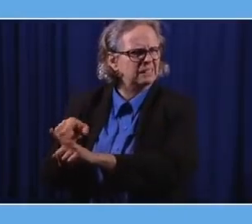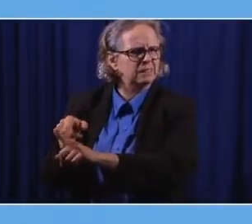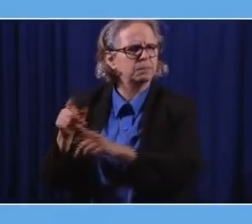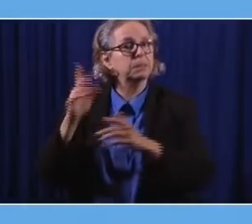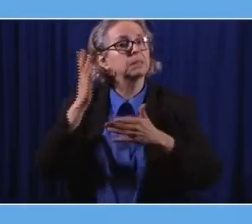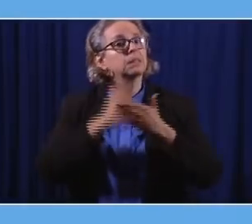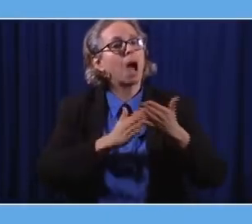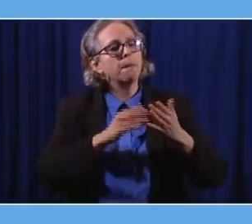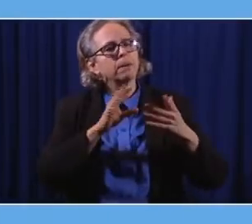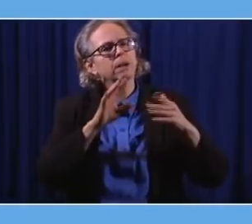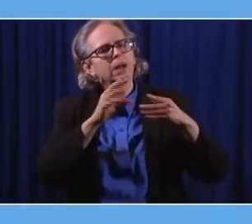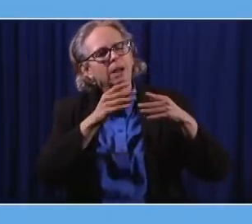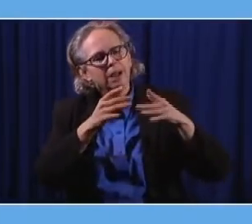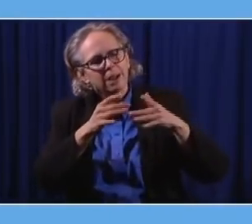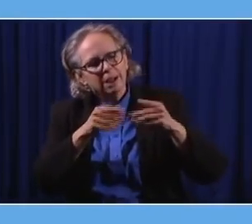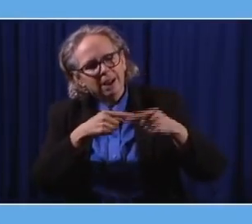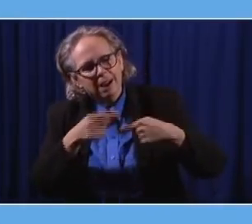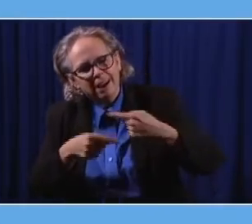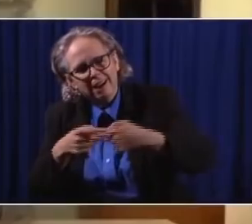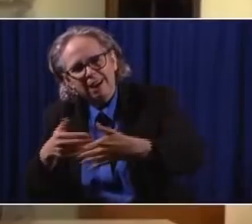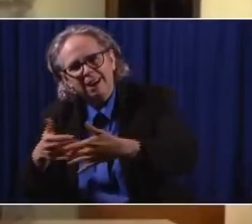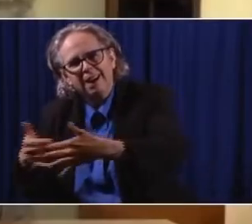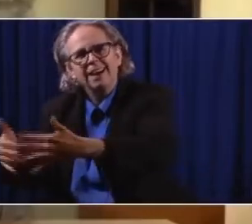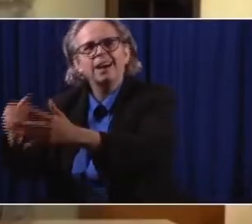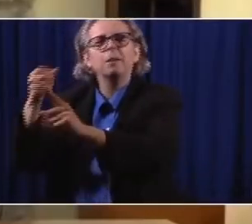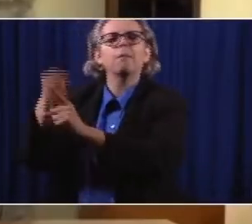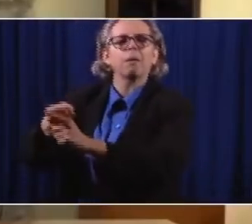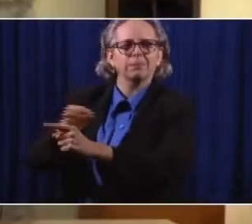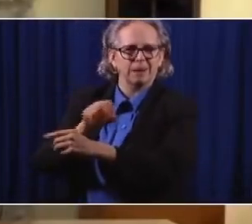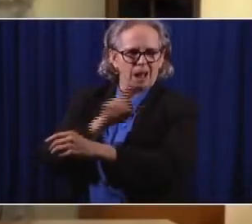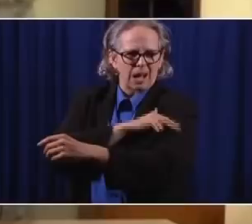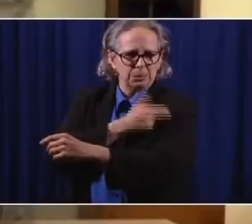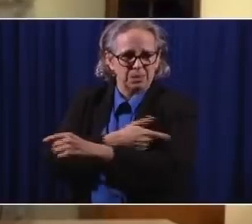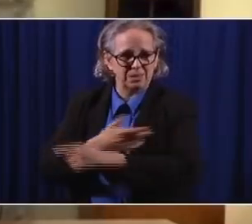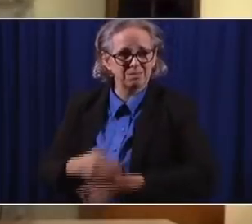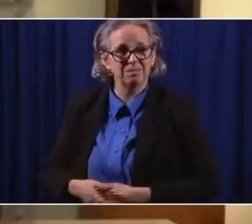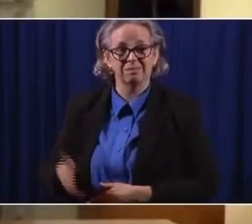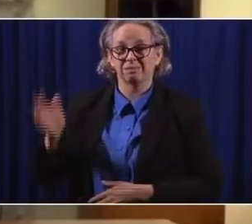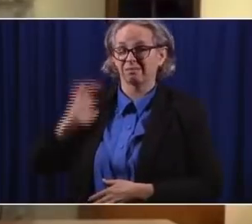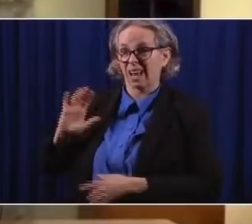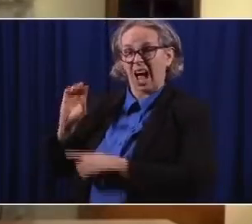For example, on October 9th, see if I can find